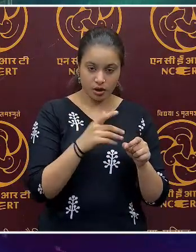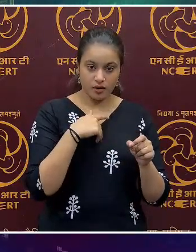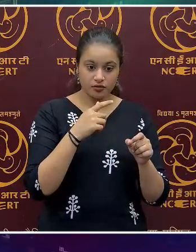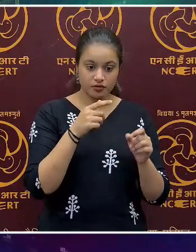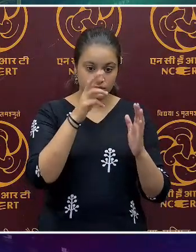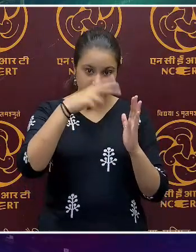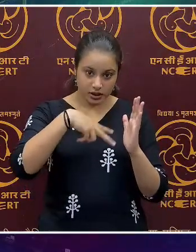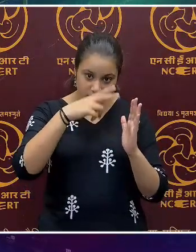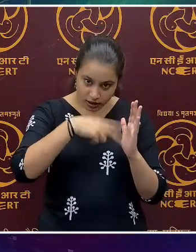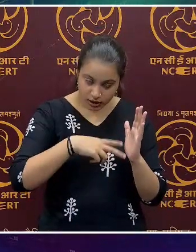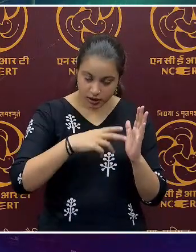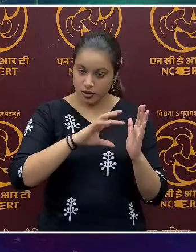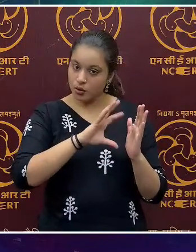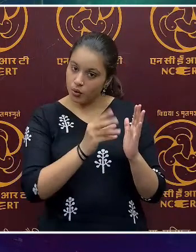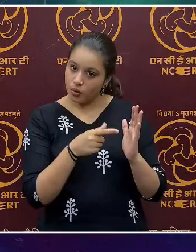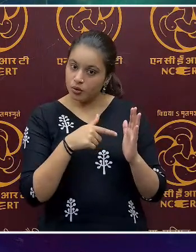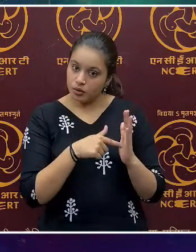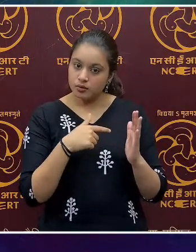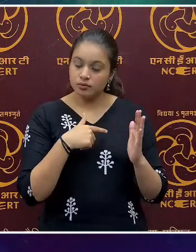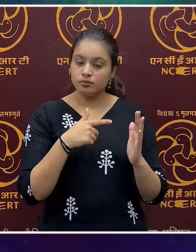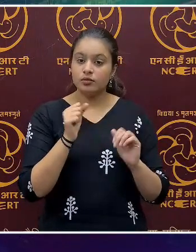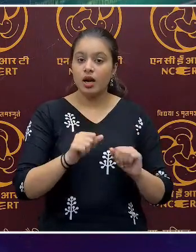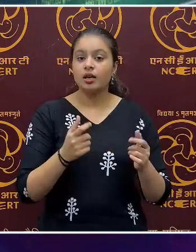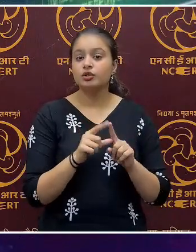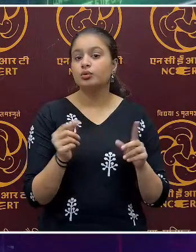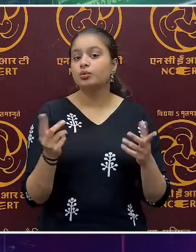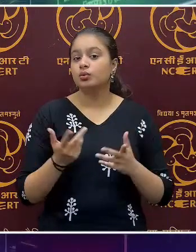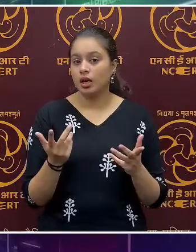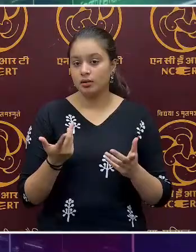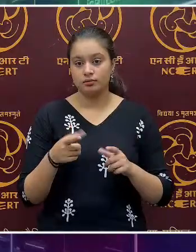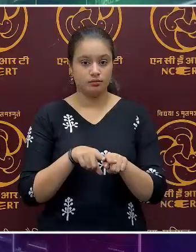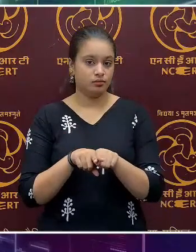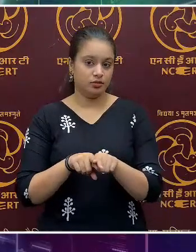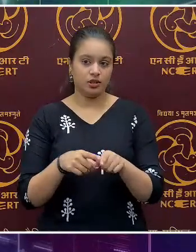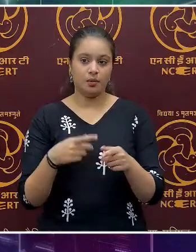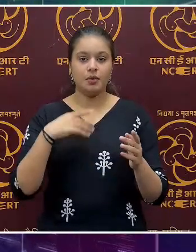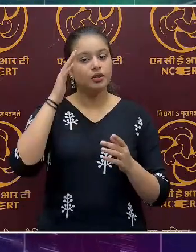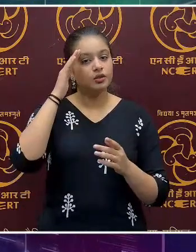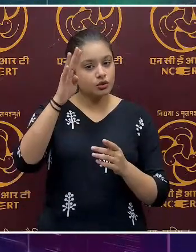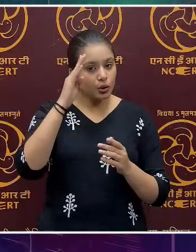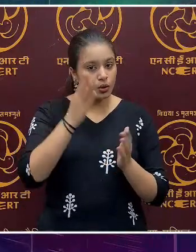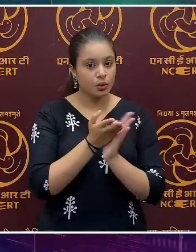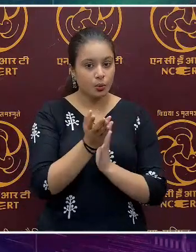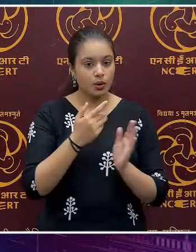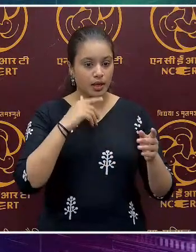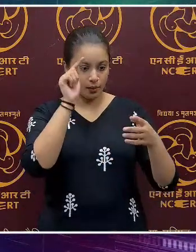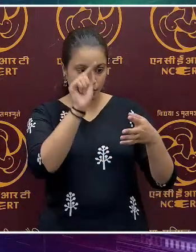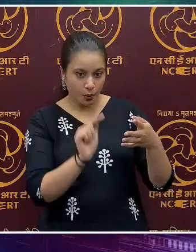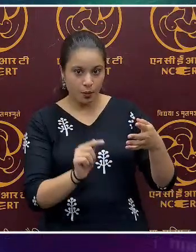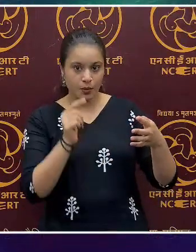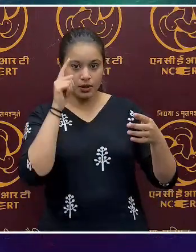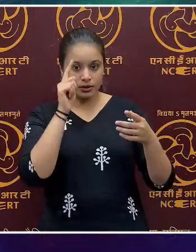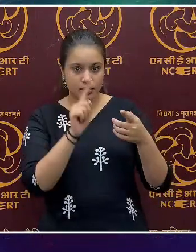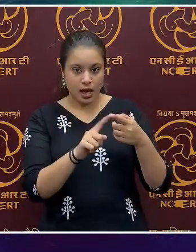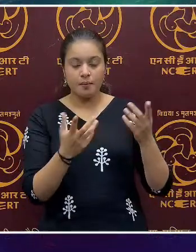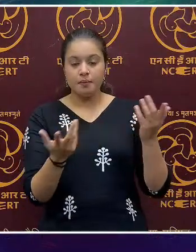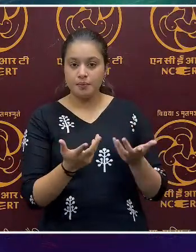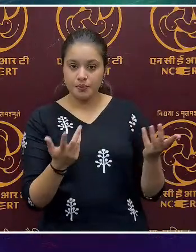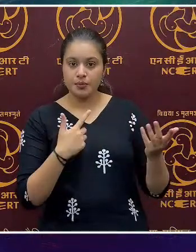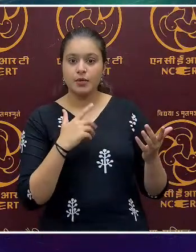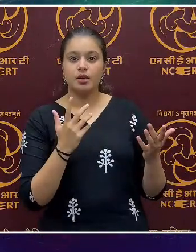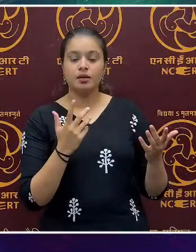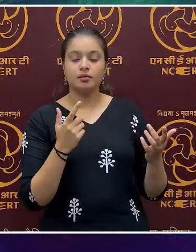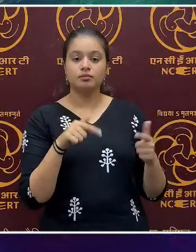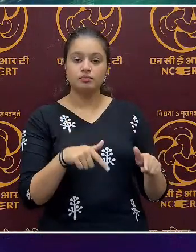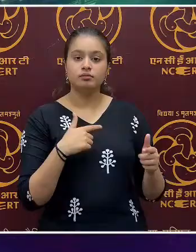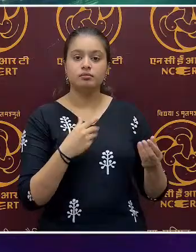what he is going to perform today. Like with the help of the theory, you can see objective is here, like implement a program that sorts